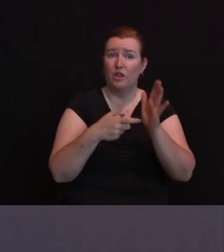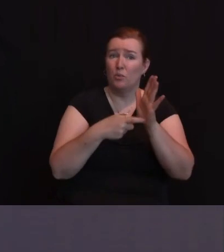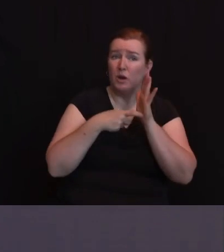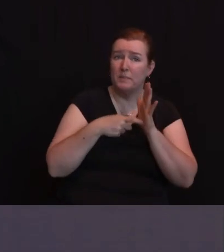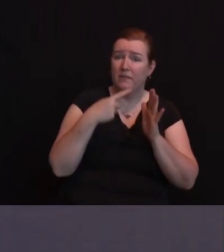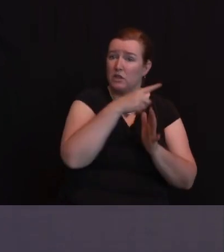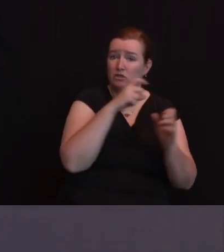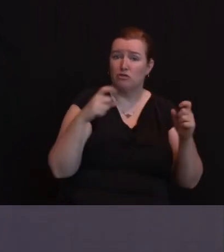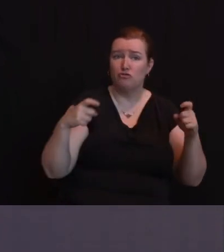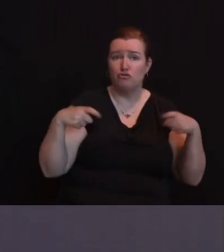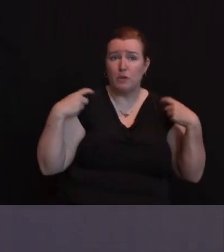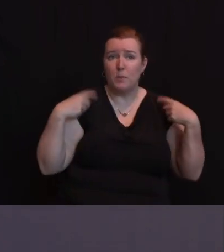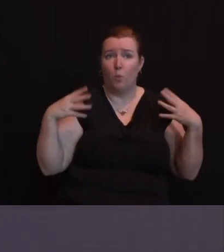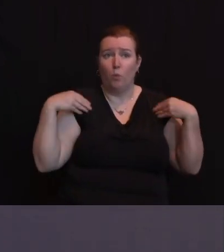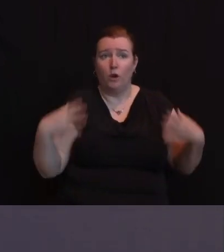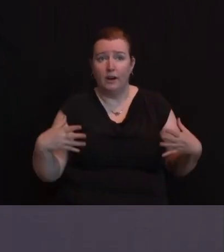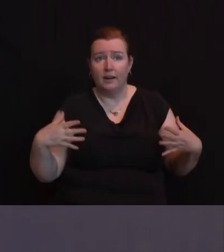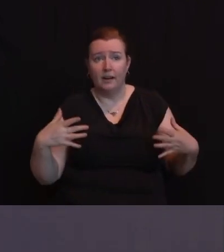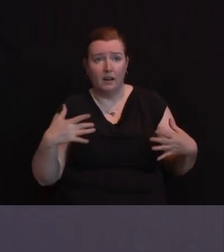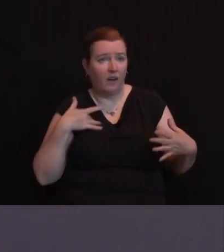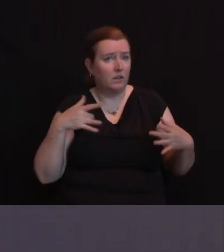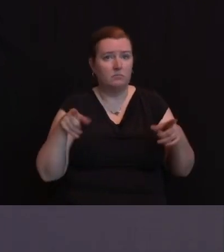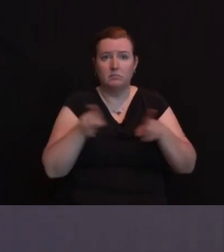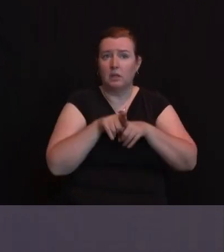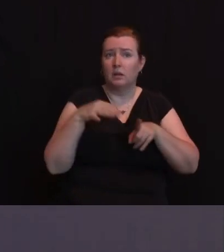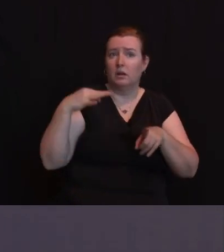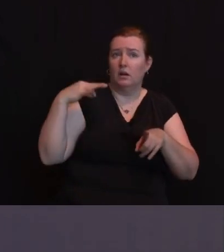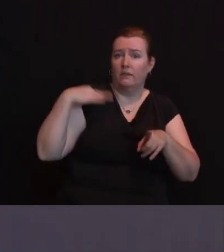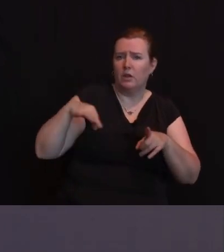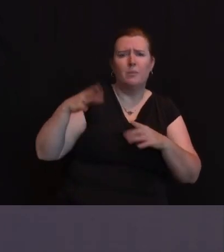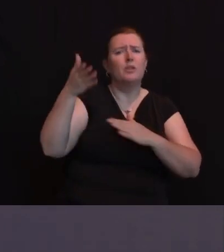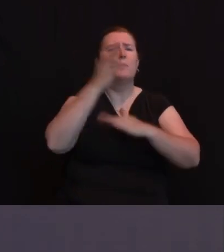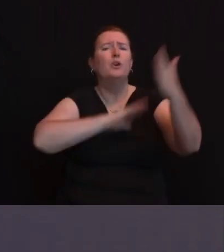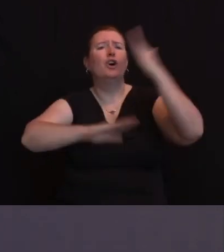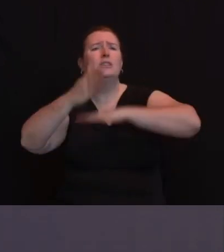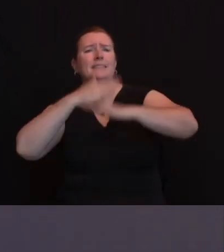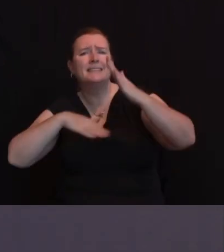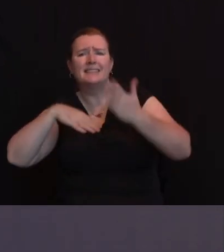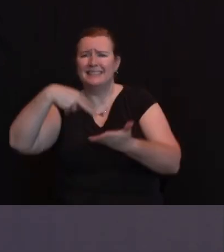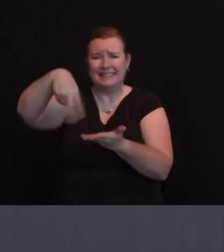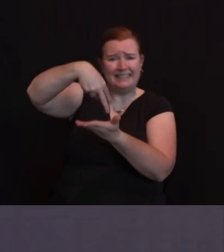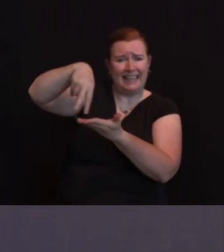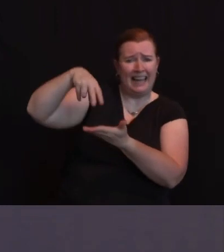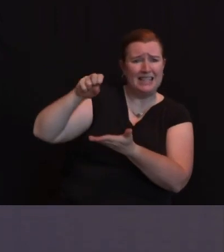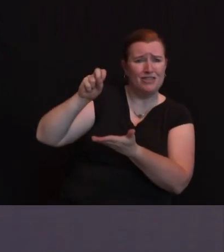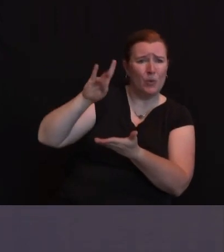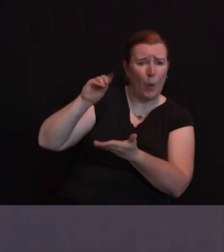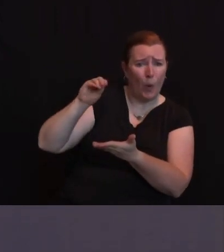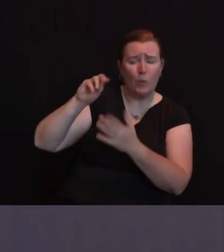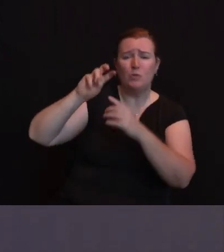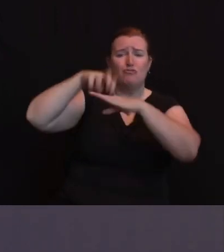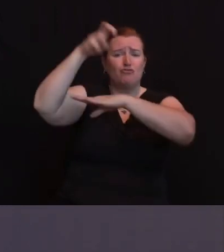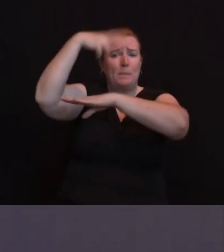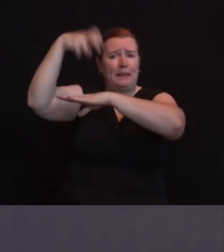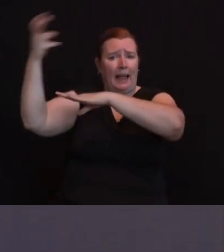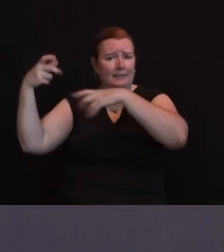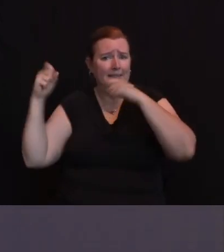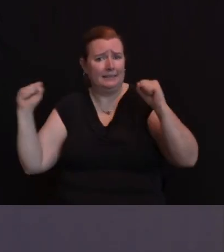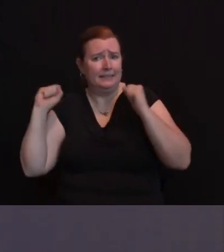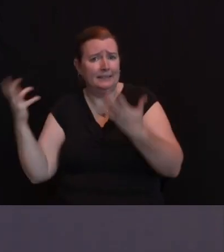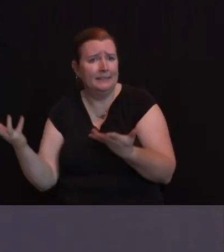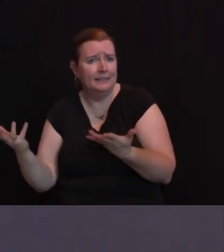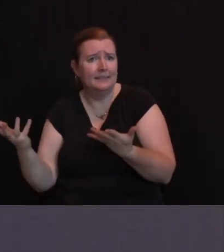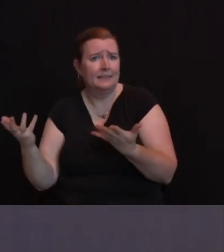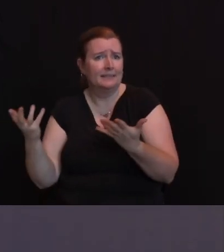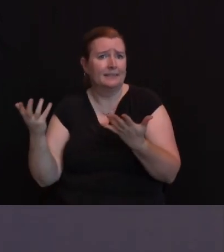same advantages as martial arts, dance studios, and gymnastics schools to be allowed to have their people come in? Because there's times when